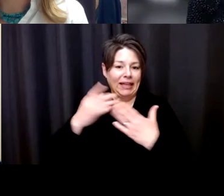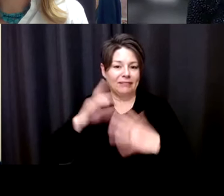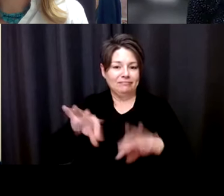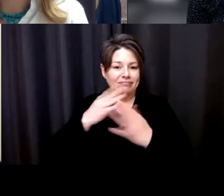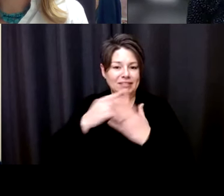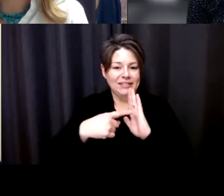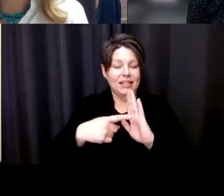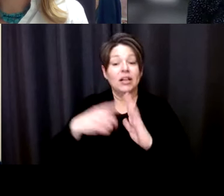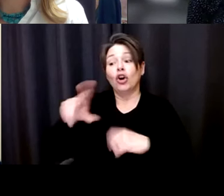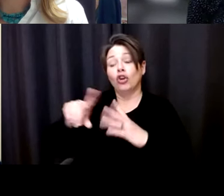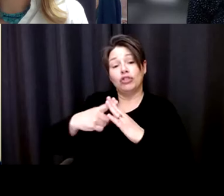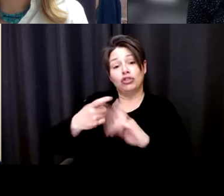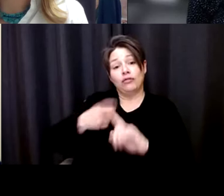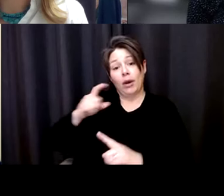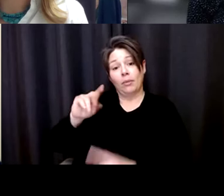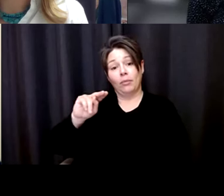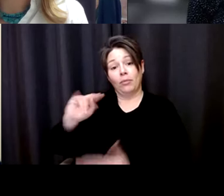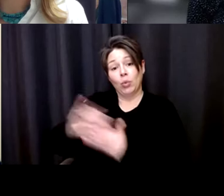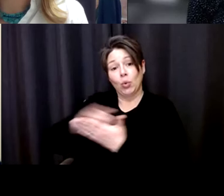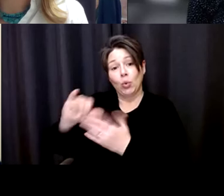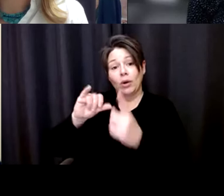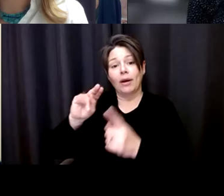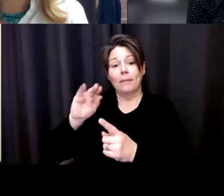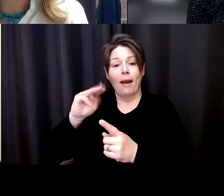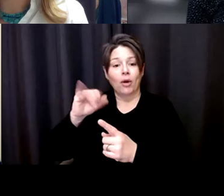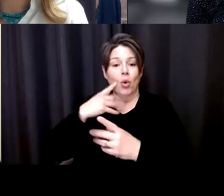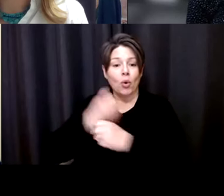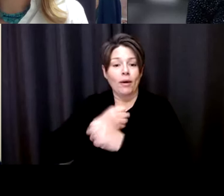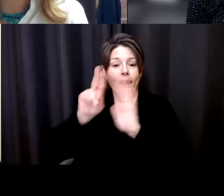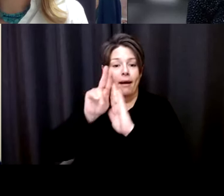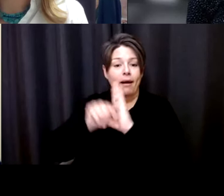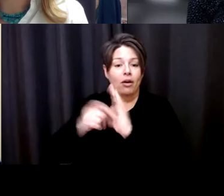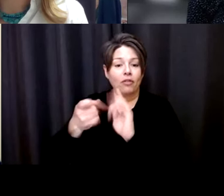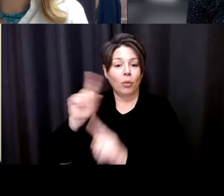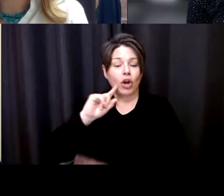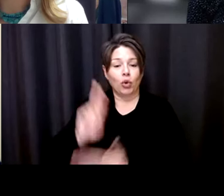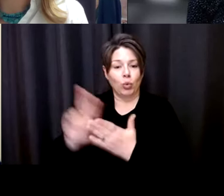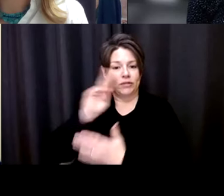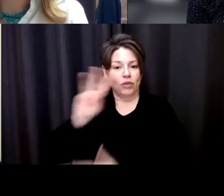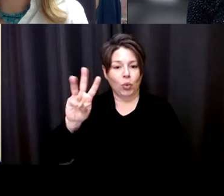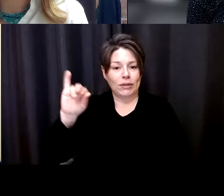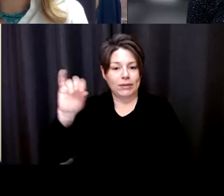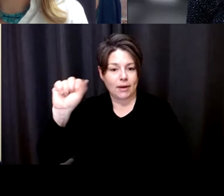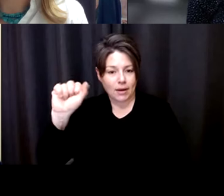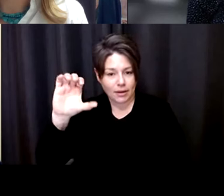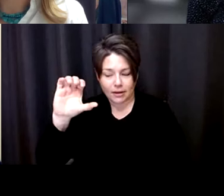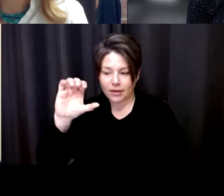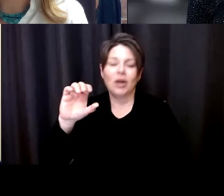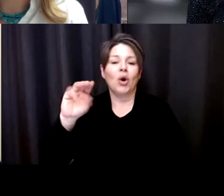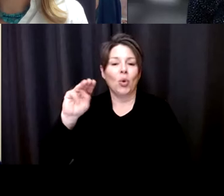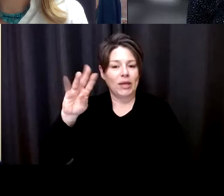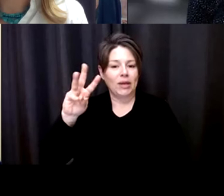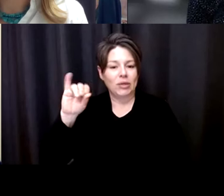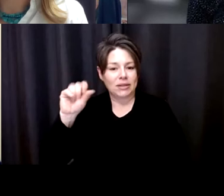Originally from New York, Macko received her undergraduate degree from the University of Wisconsin and her graduate